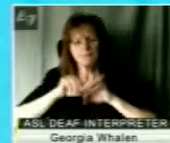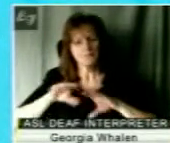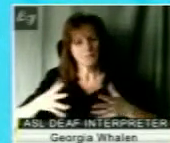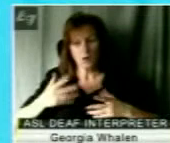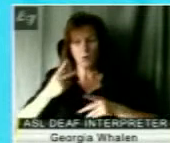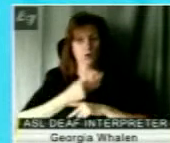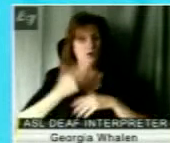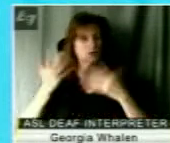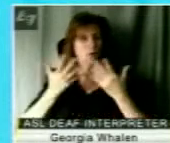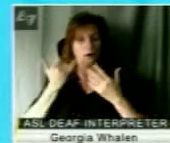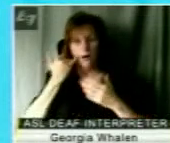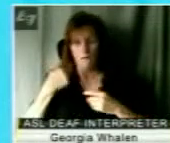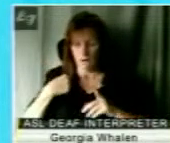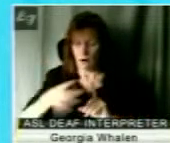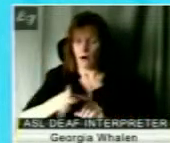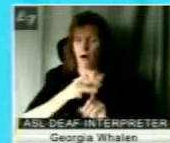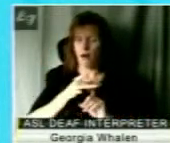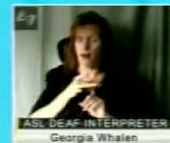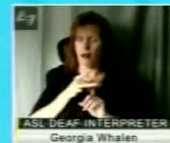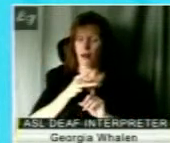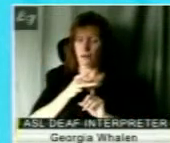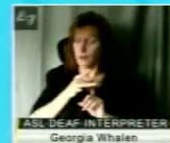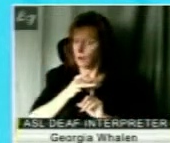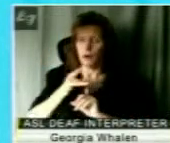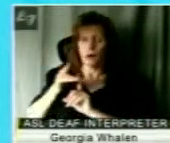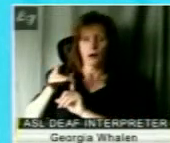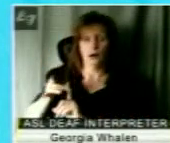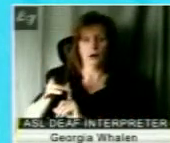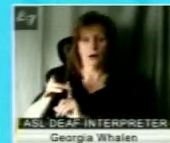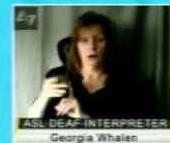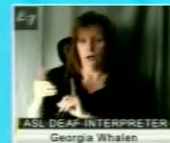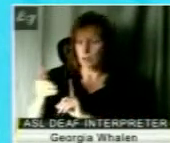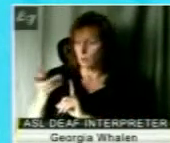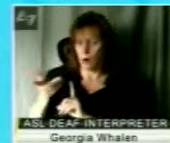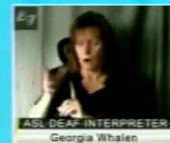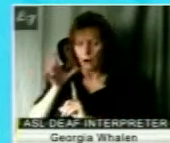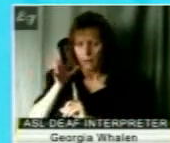people with medical conditions that they may or may not know about, that they